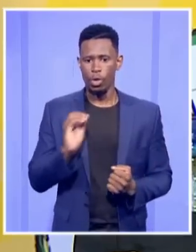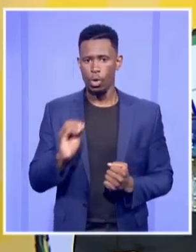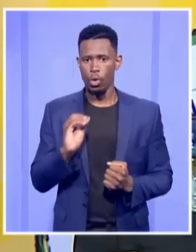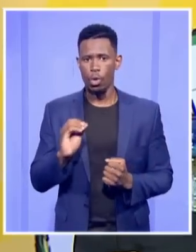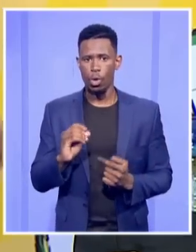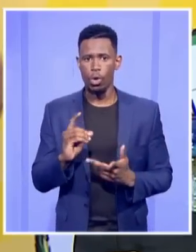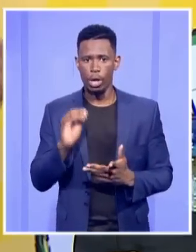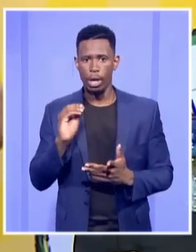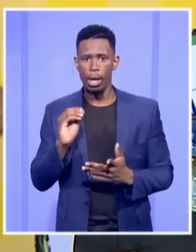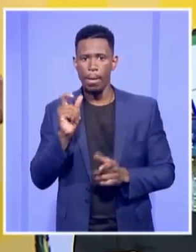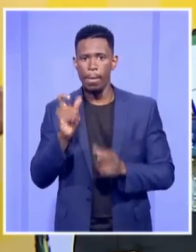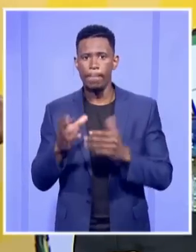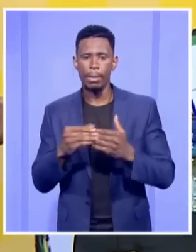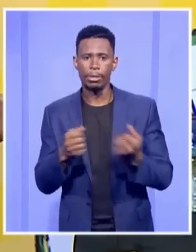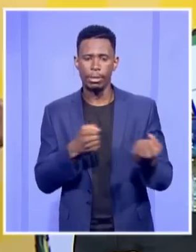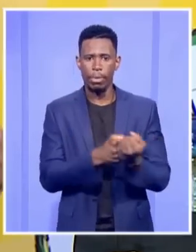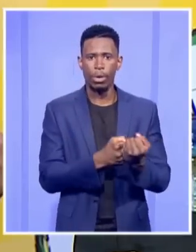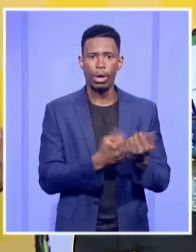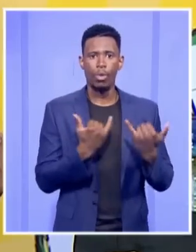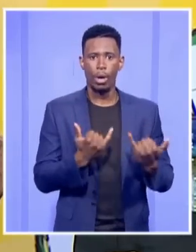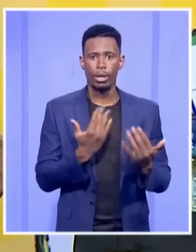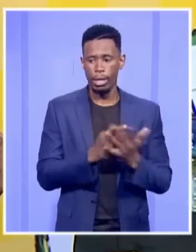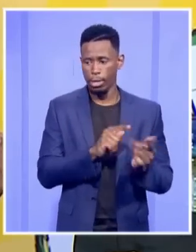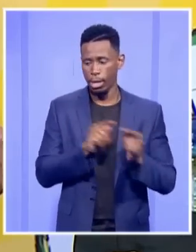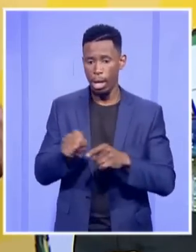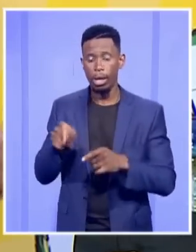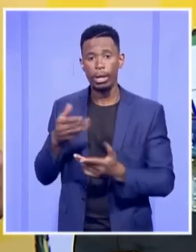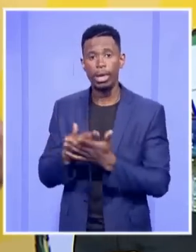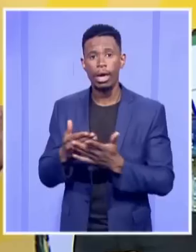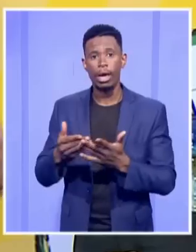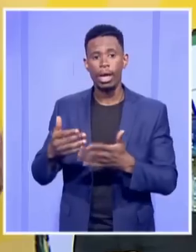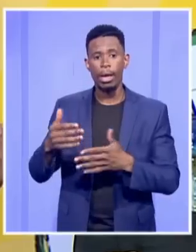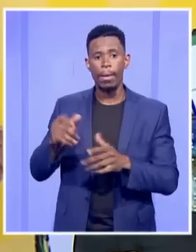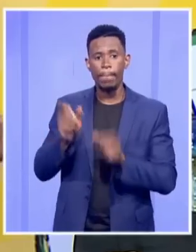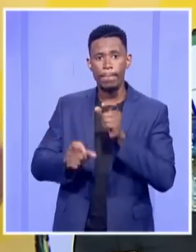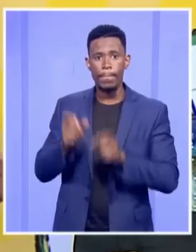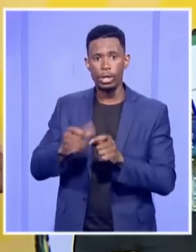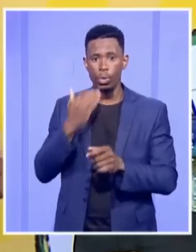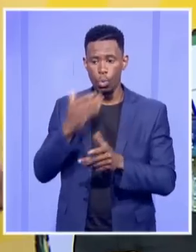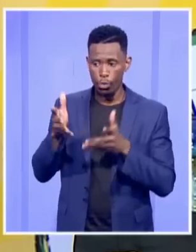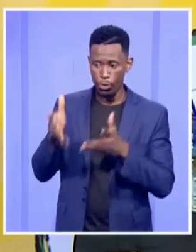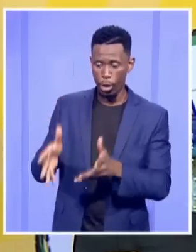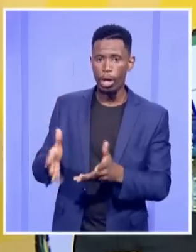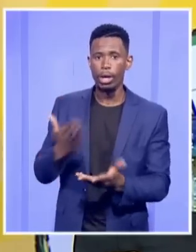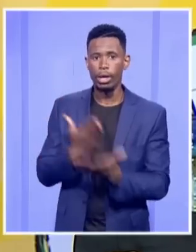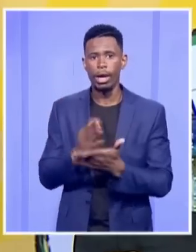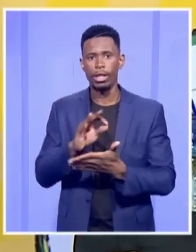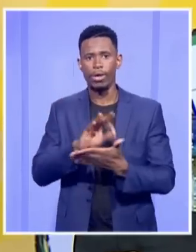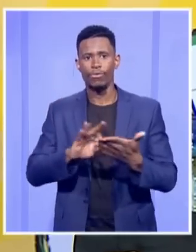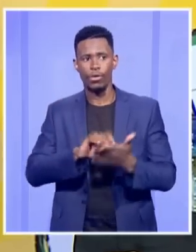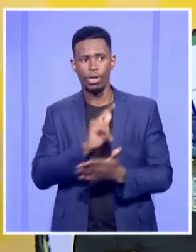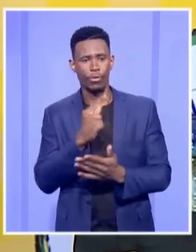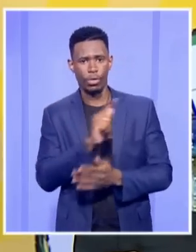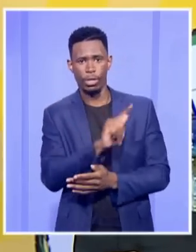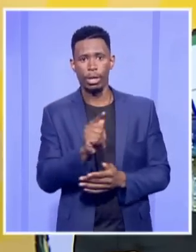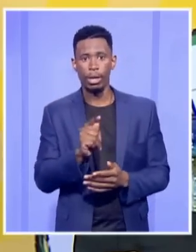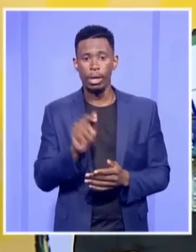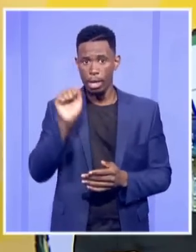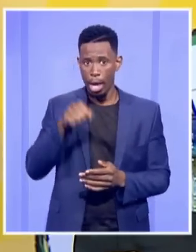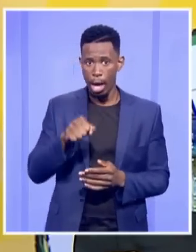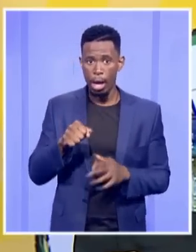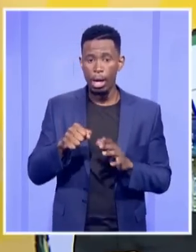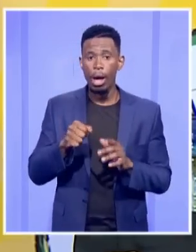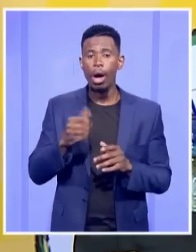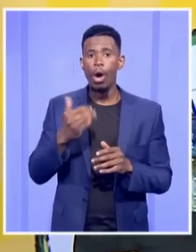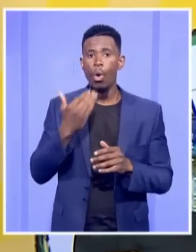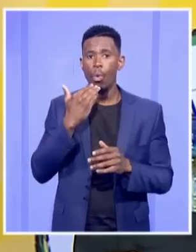even the court. They can be nominated from the floor. So let's do a litmus test. Let's check. I guarantee you all have got the names of the ones